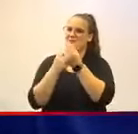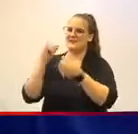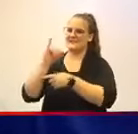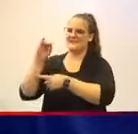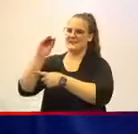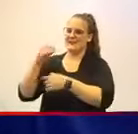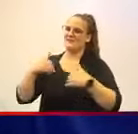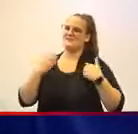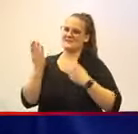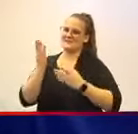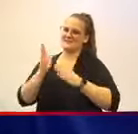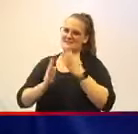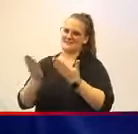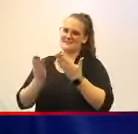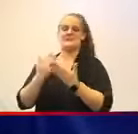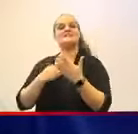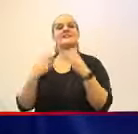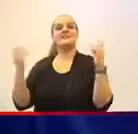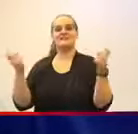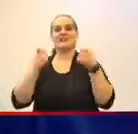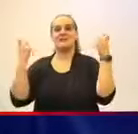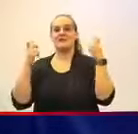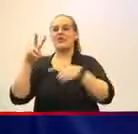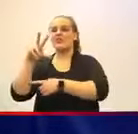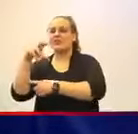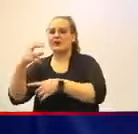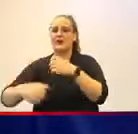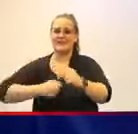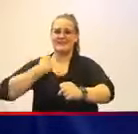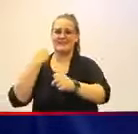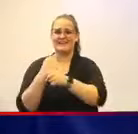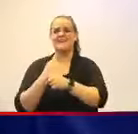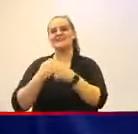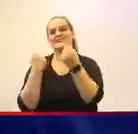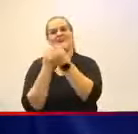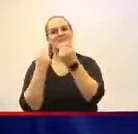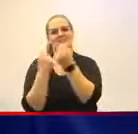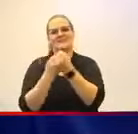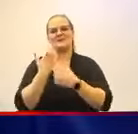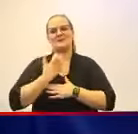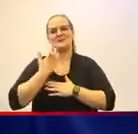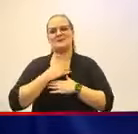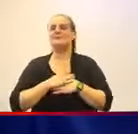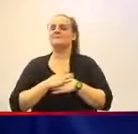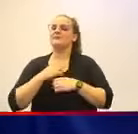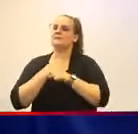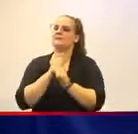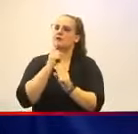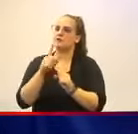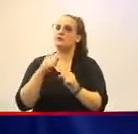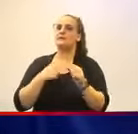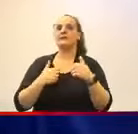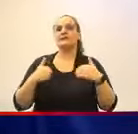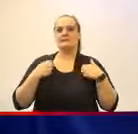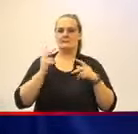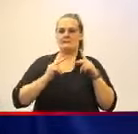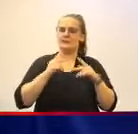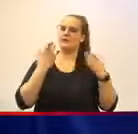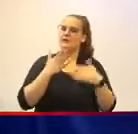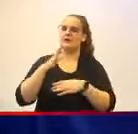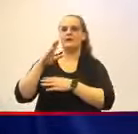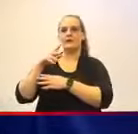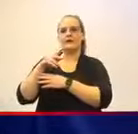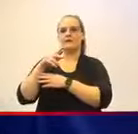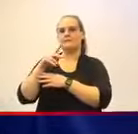celebrate 30 years of advocacy. And let's make sure that the LGBTQ youth of the Pikes Peak region know